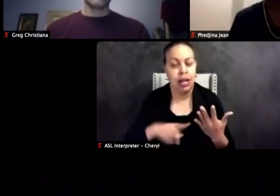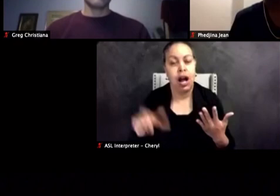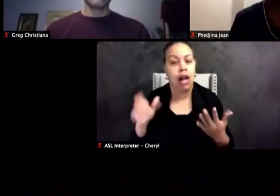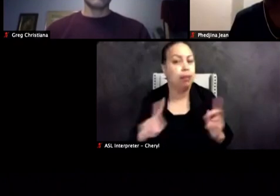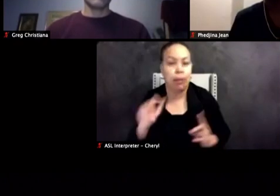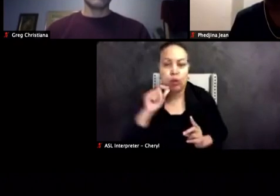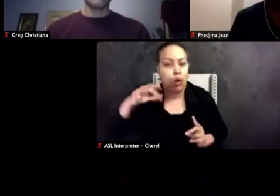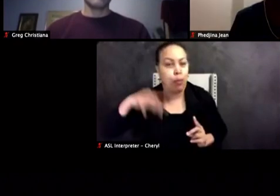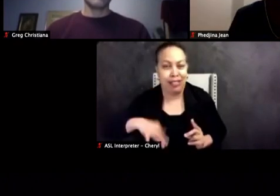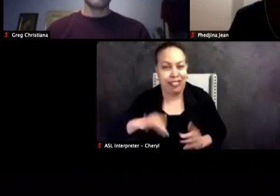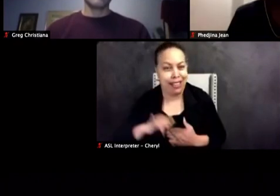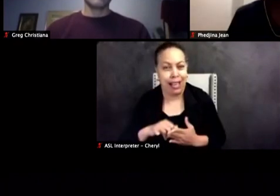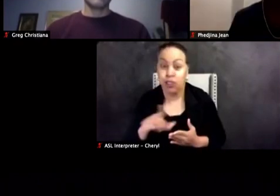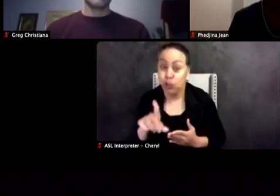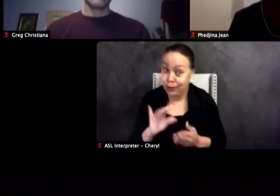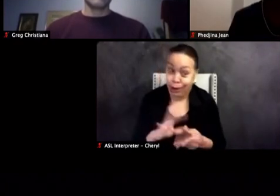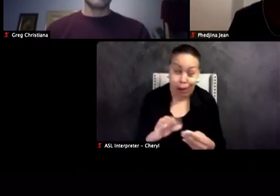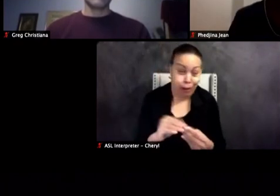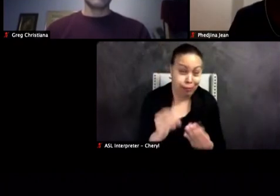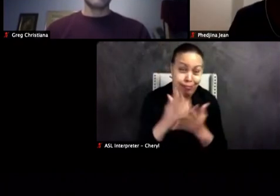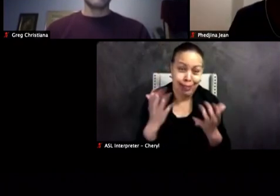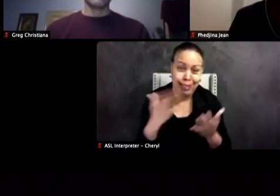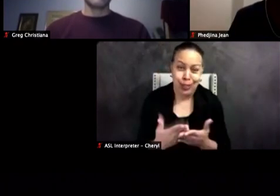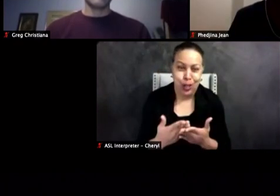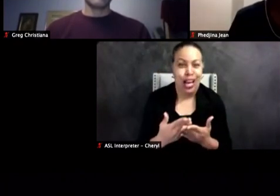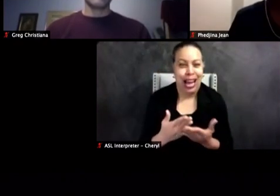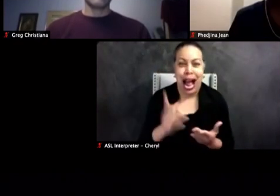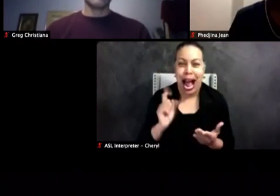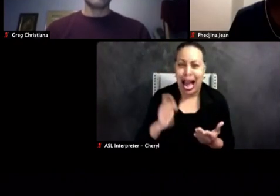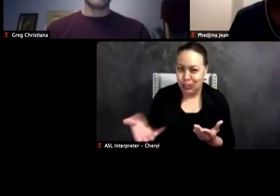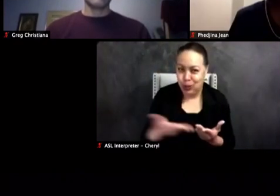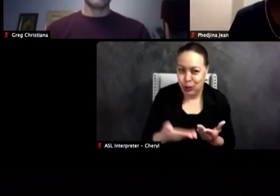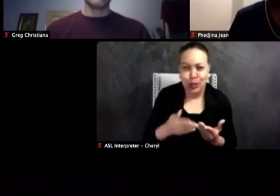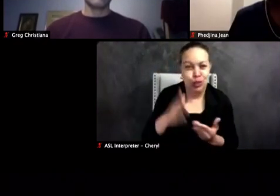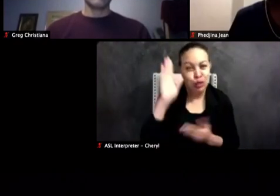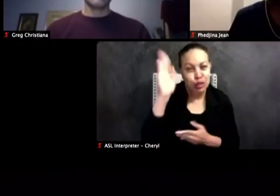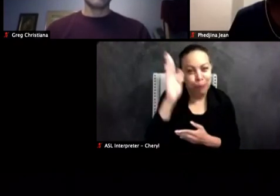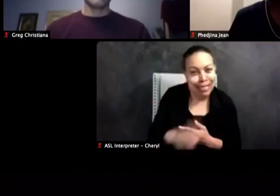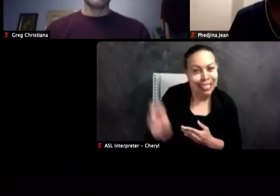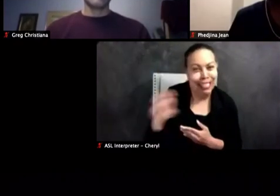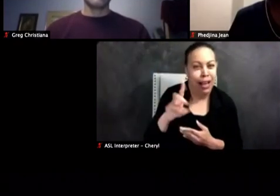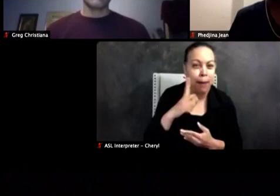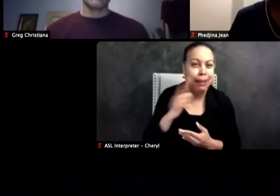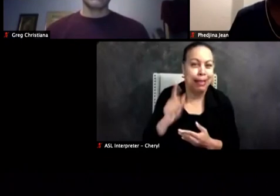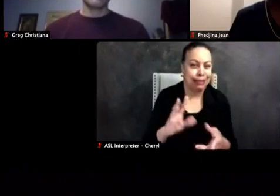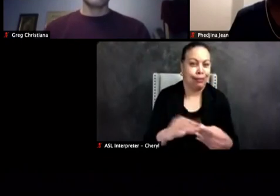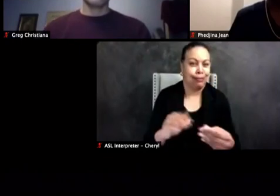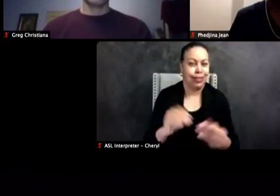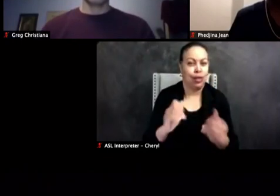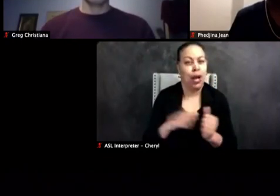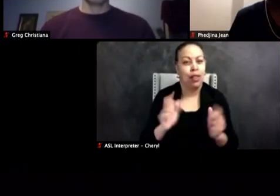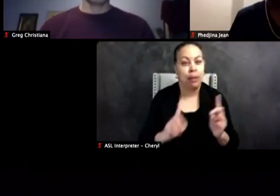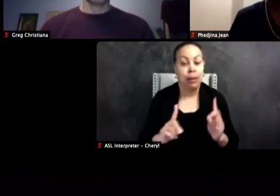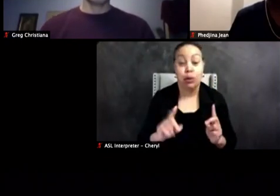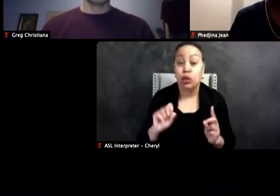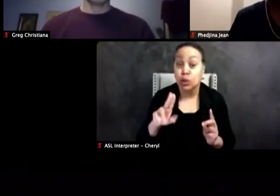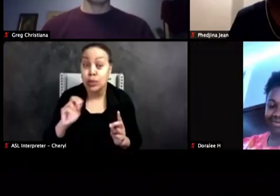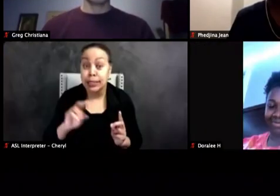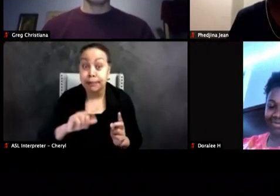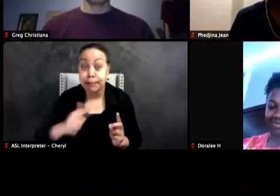know, you dropped a lot of gems, Dora Lee. So I need to get you on a circuit so you can share your perspective with others. Susan, go ahead.